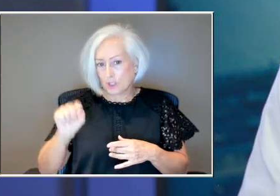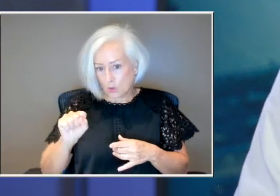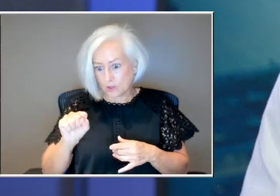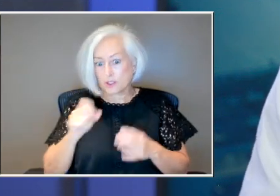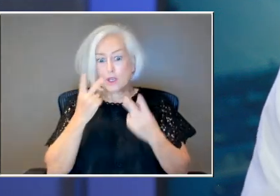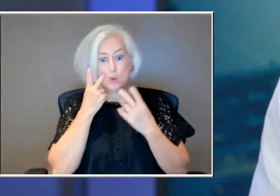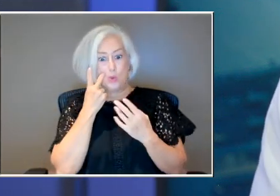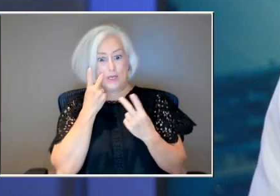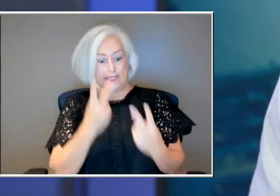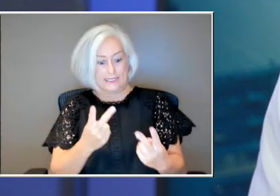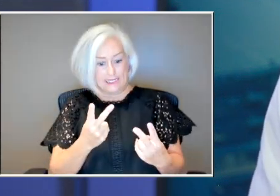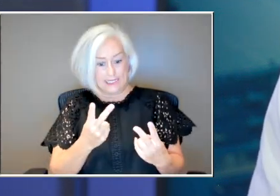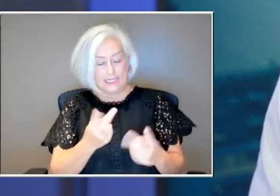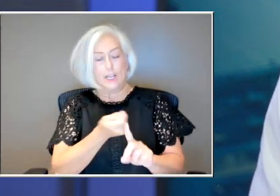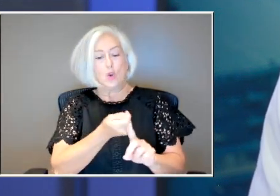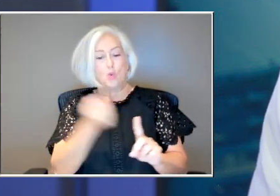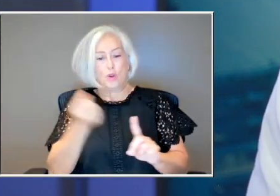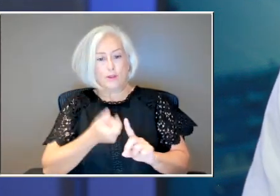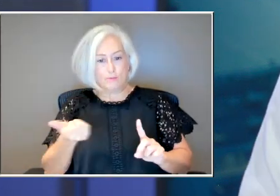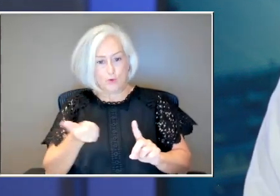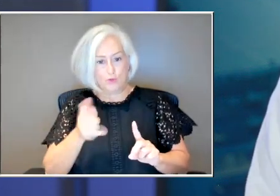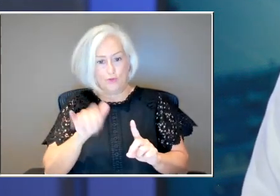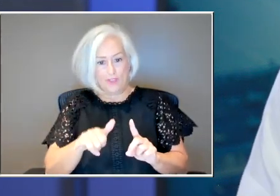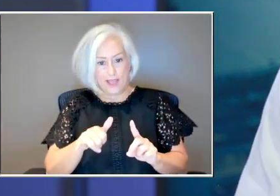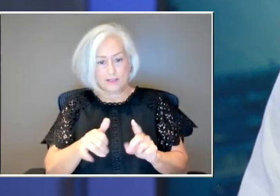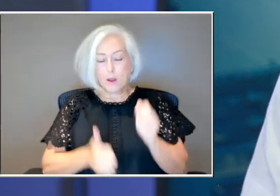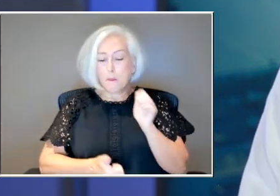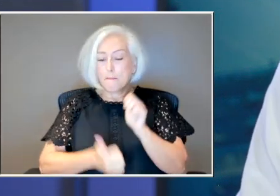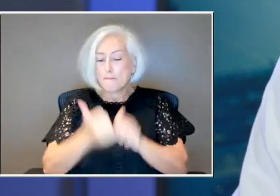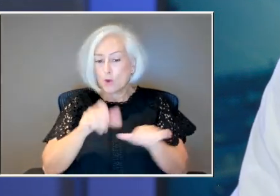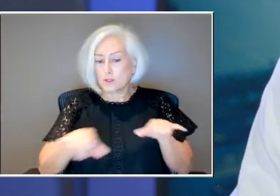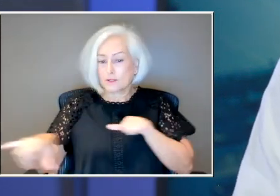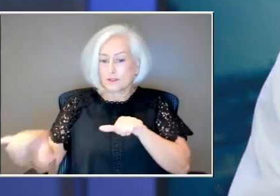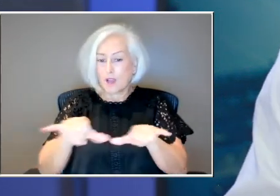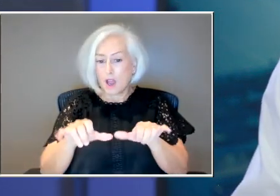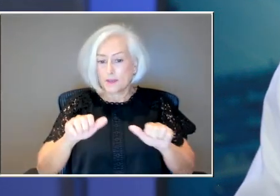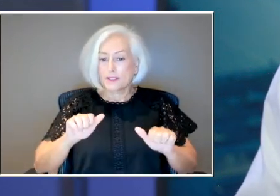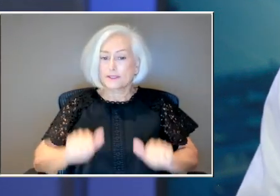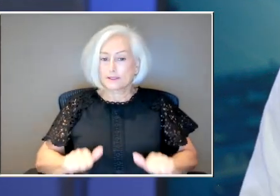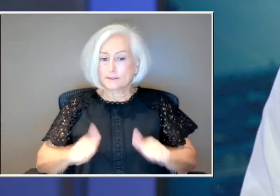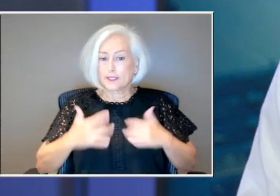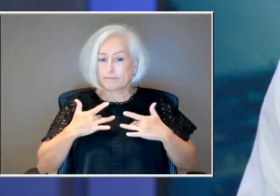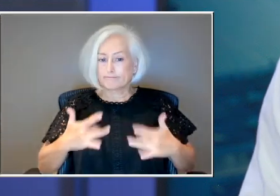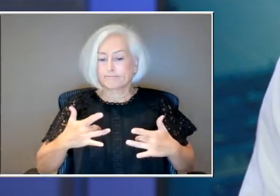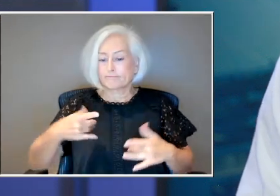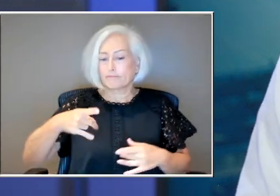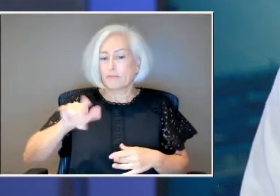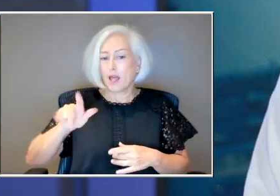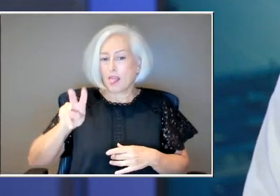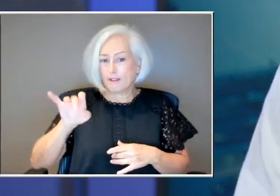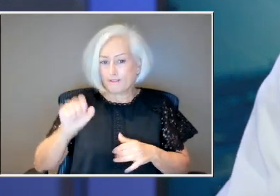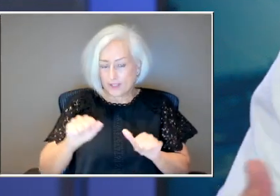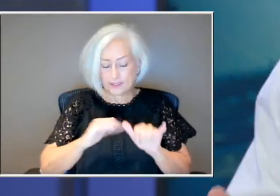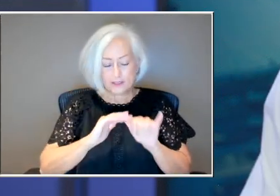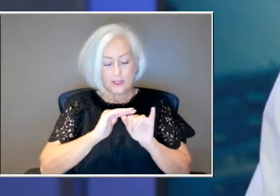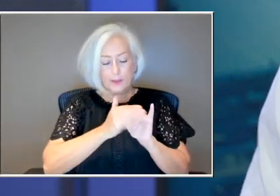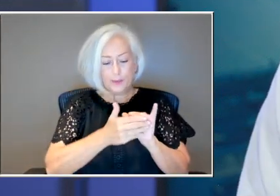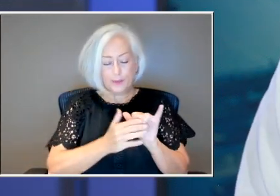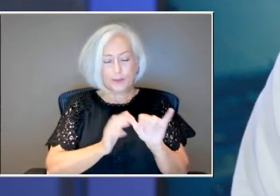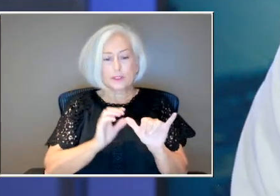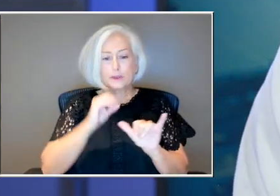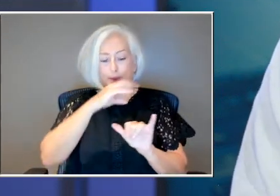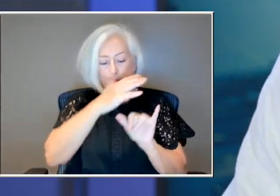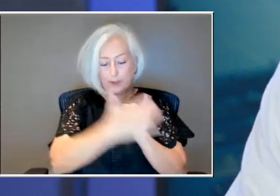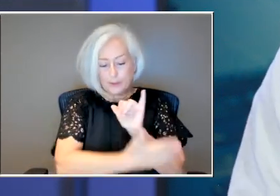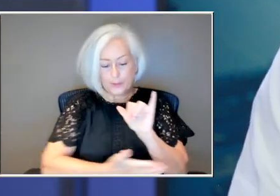So most commonly it exists within the pelvis, but it can extend frequently to the intestines, the bladder, the